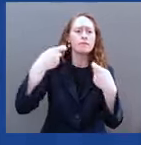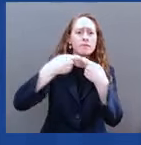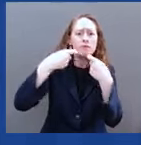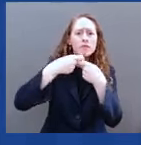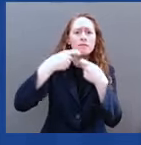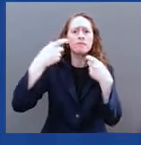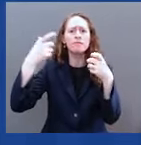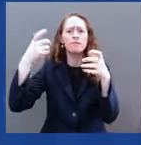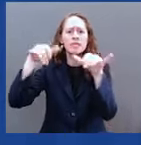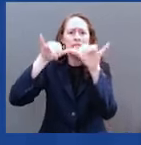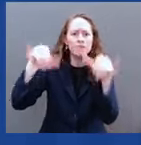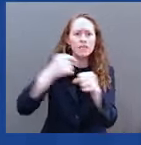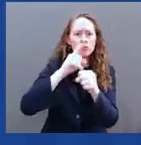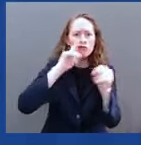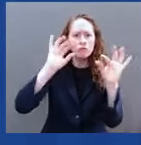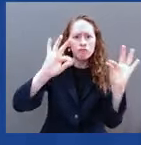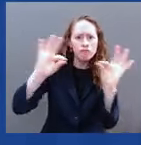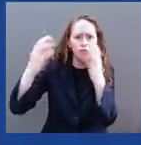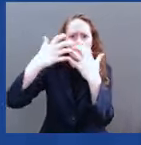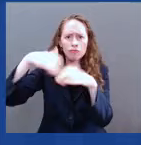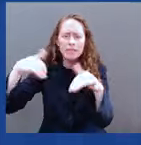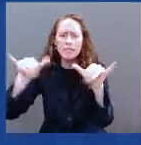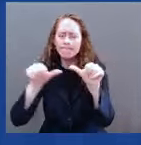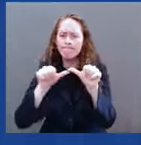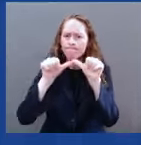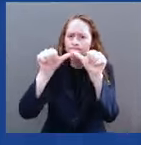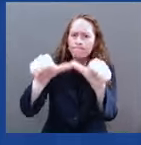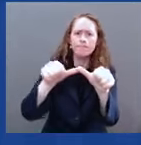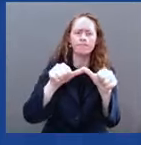than 400 individuals and entities